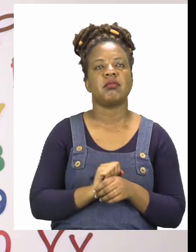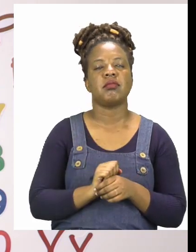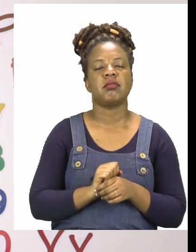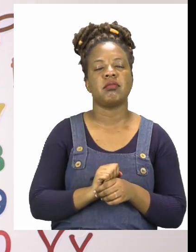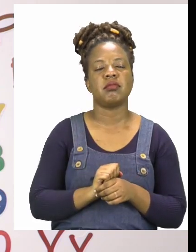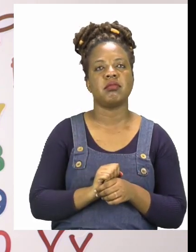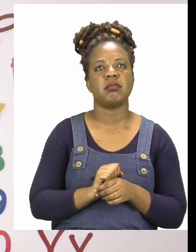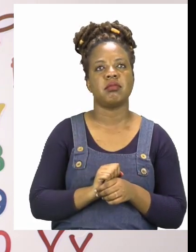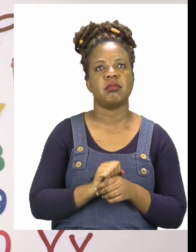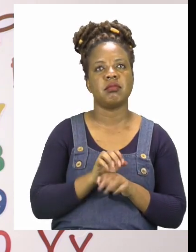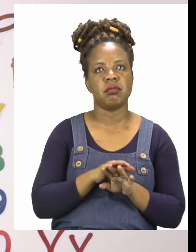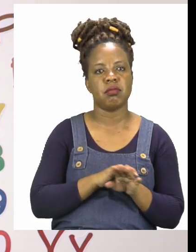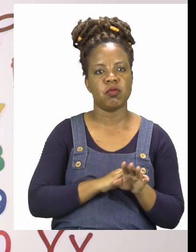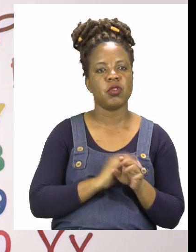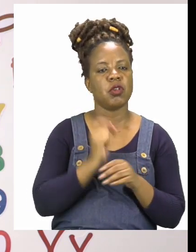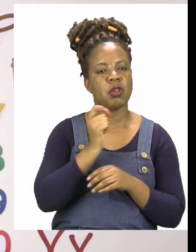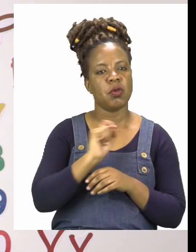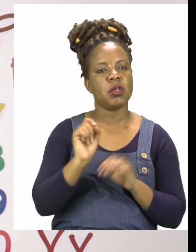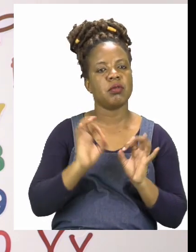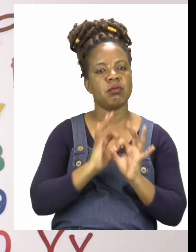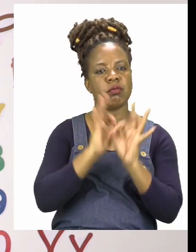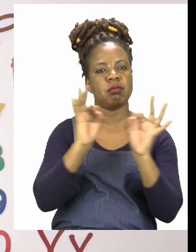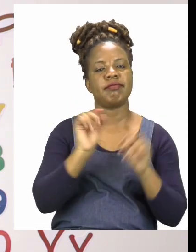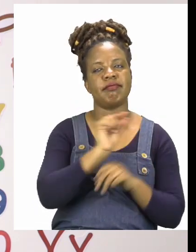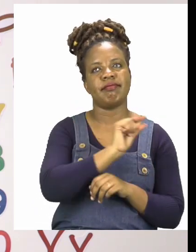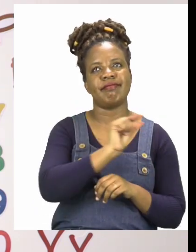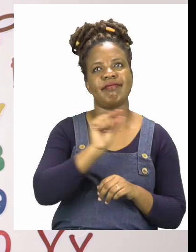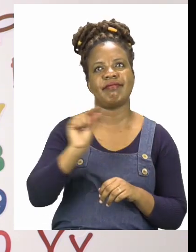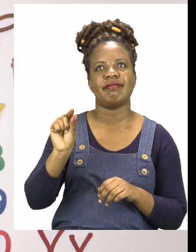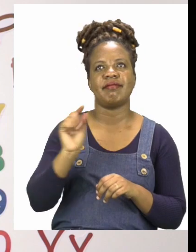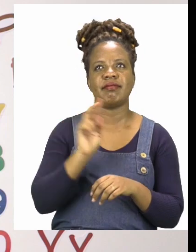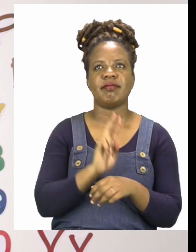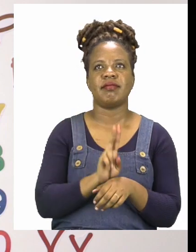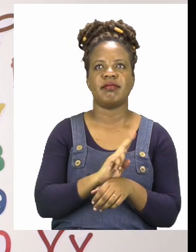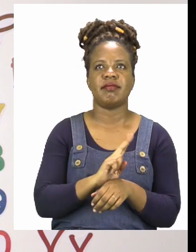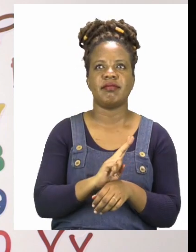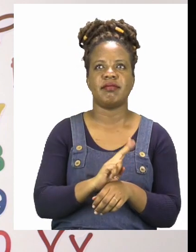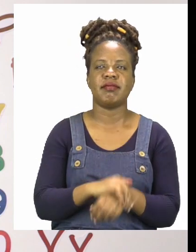sentences, and I will see you soon after the advert break.